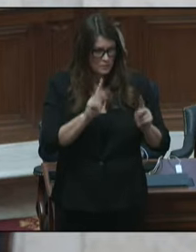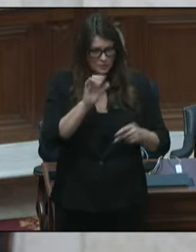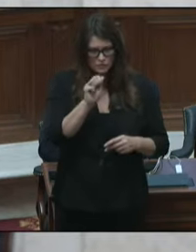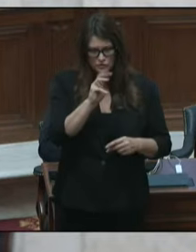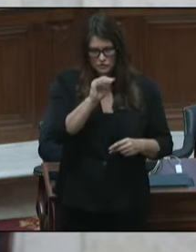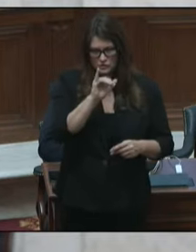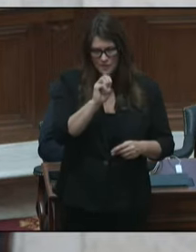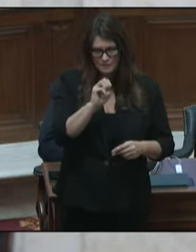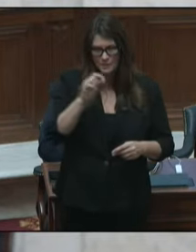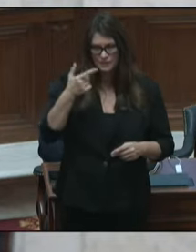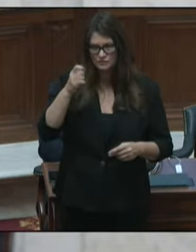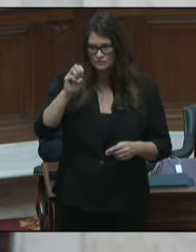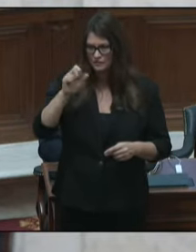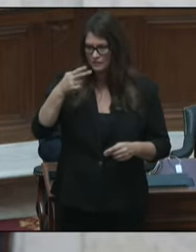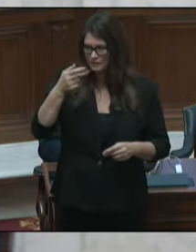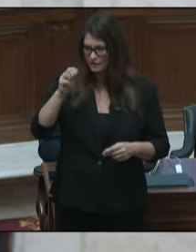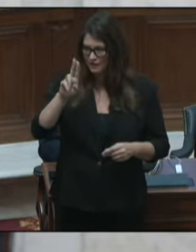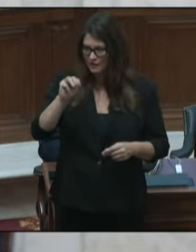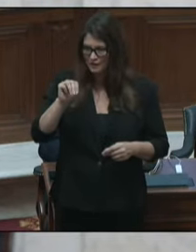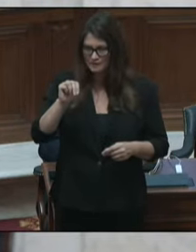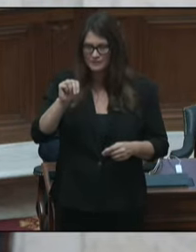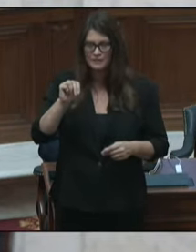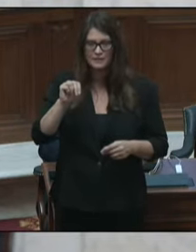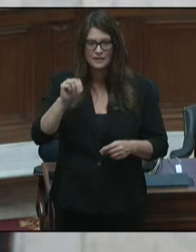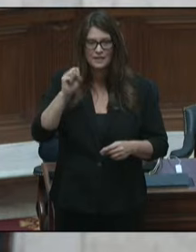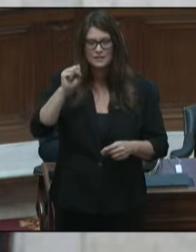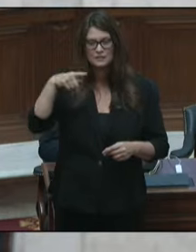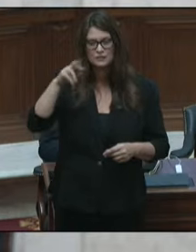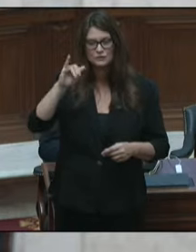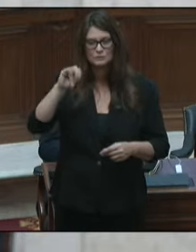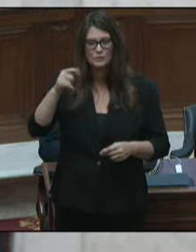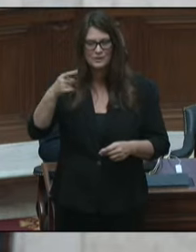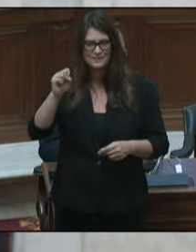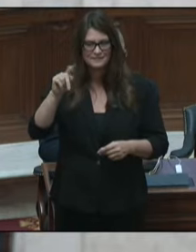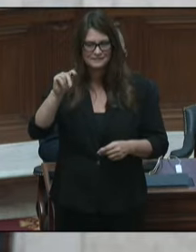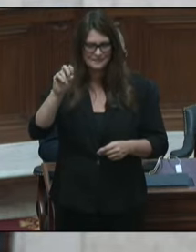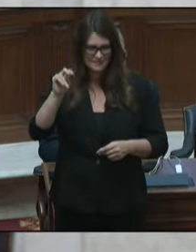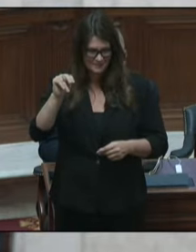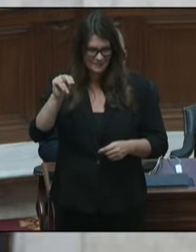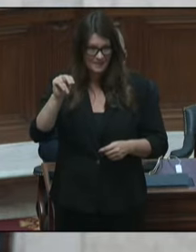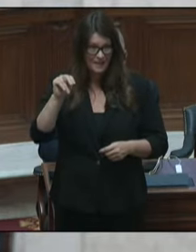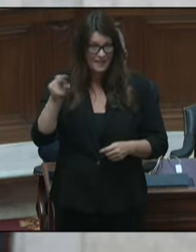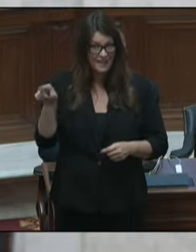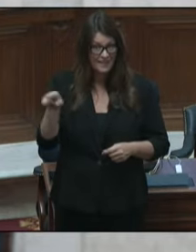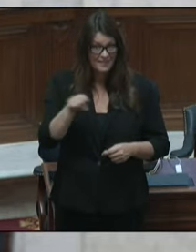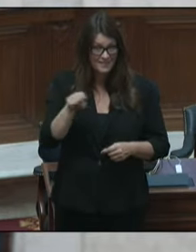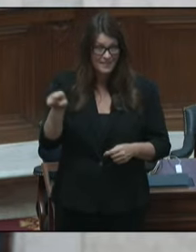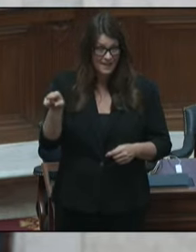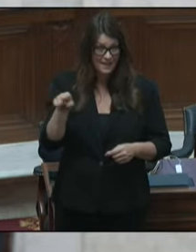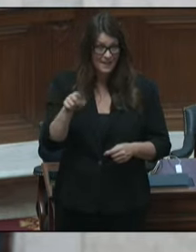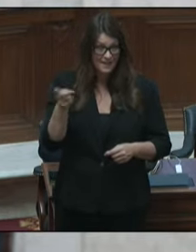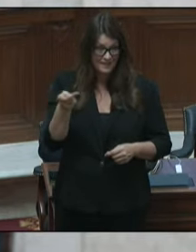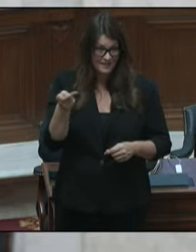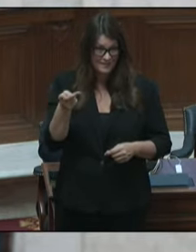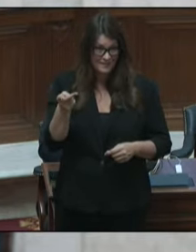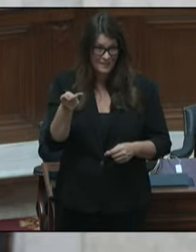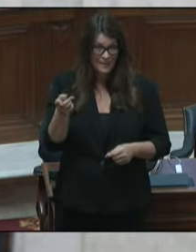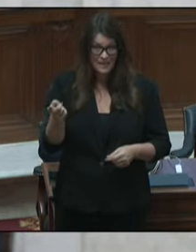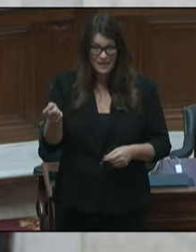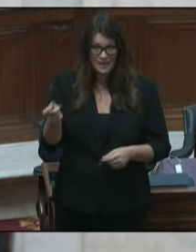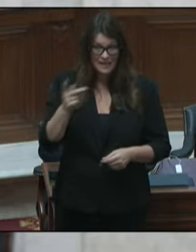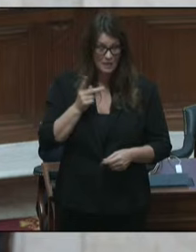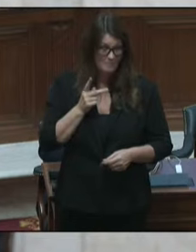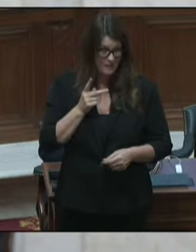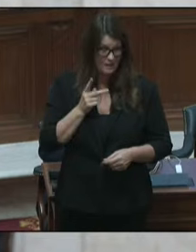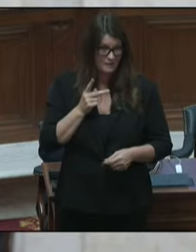Jamie and Jihan, and it's Springston. They absolutely came